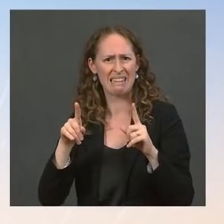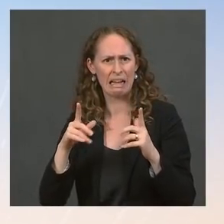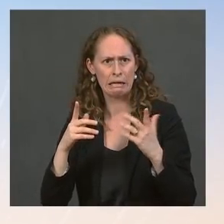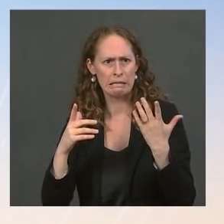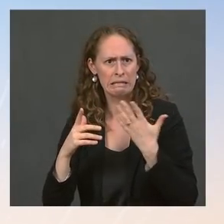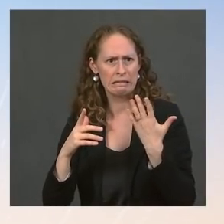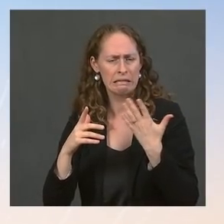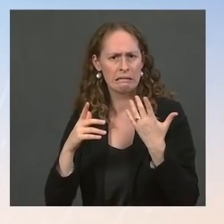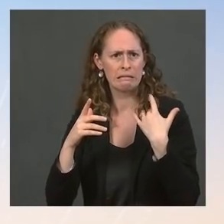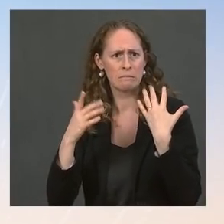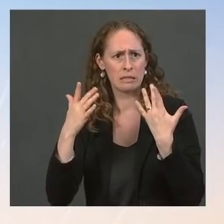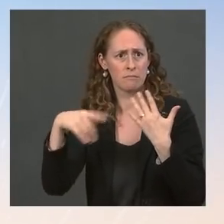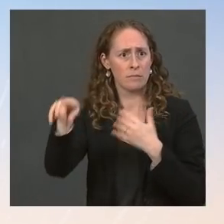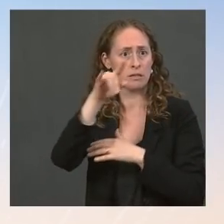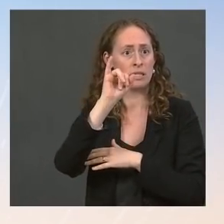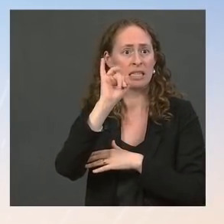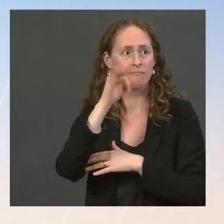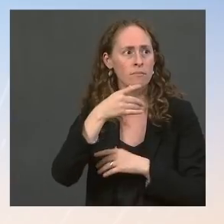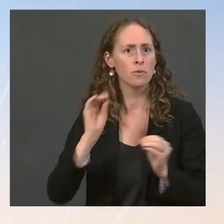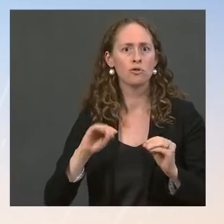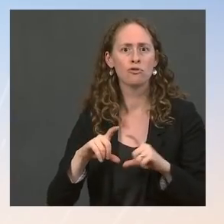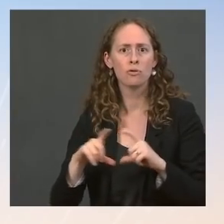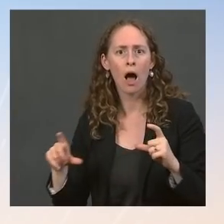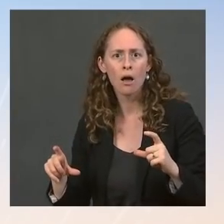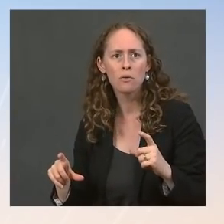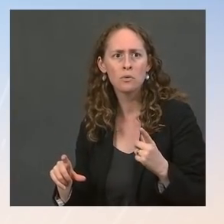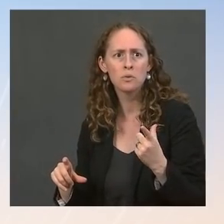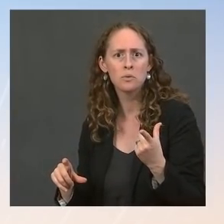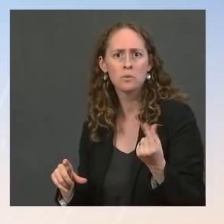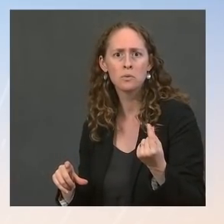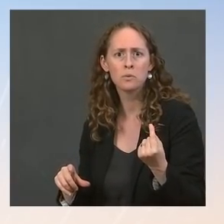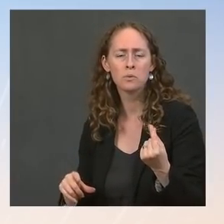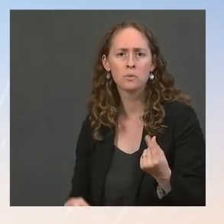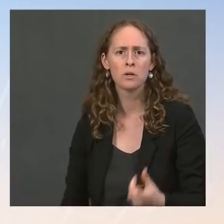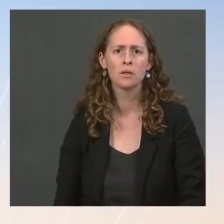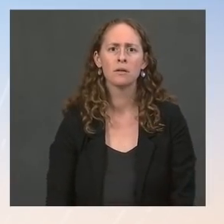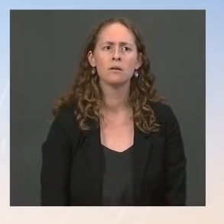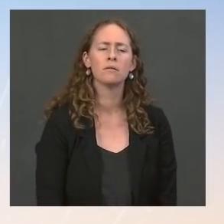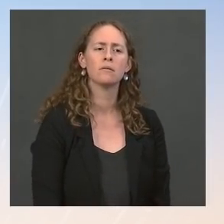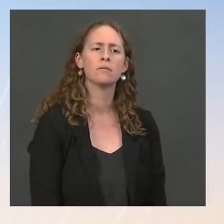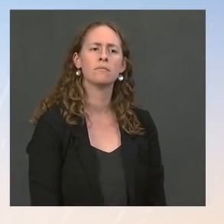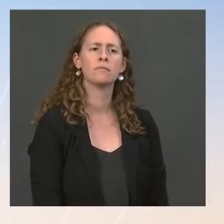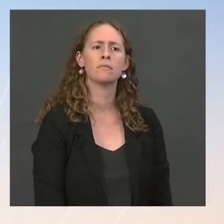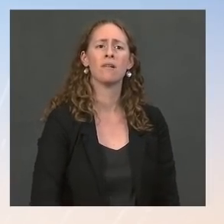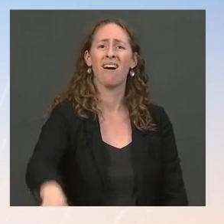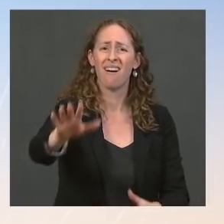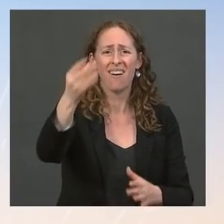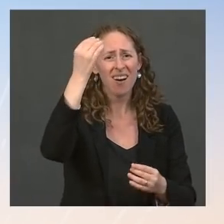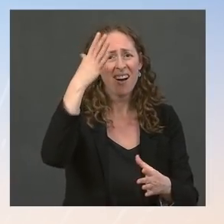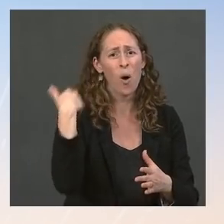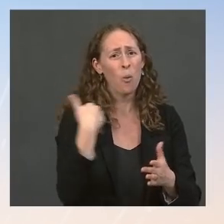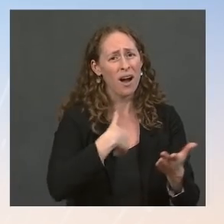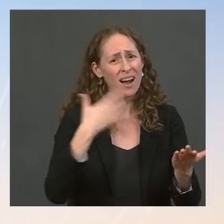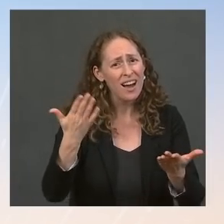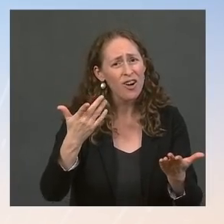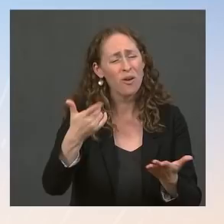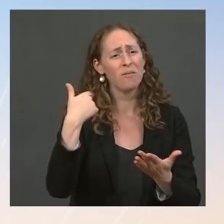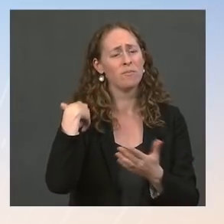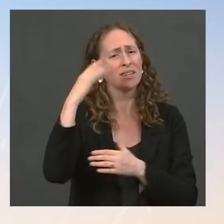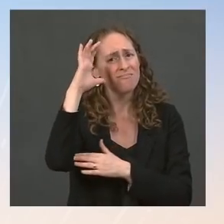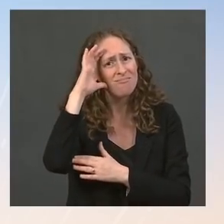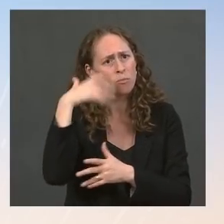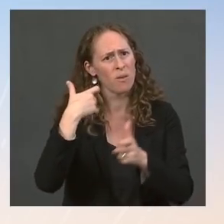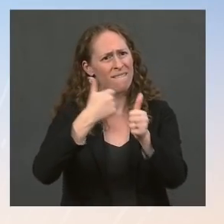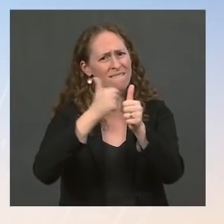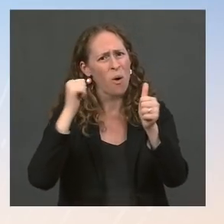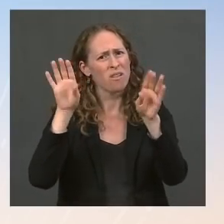going to happen if I don't get my check? Our message to that community is we hear you, and that's why we absolutely want to prevent a shutdown.